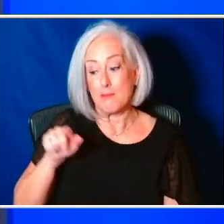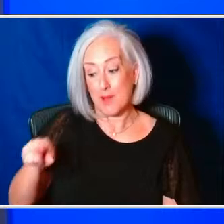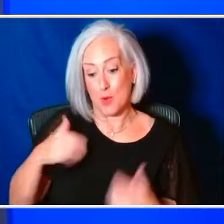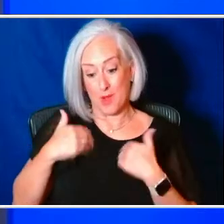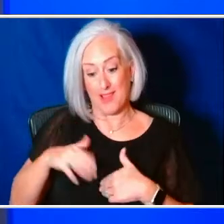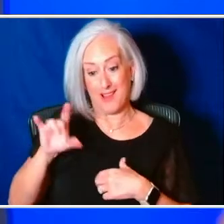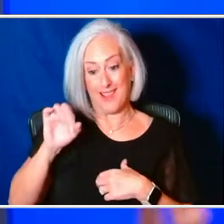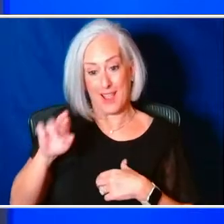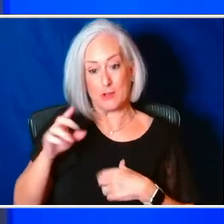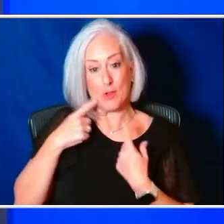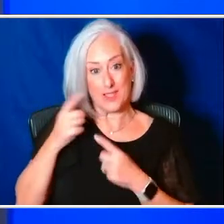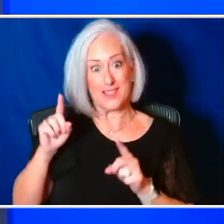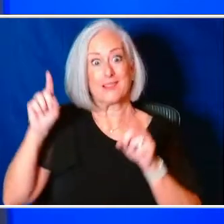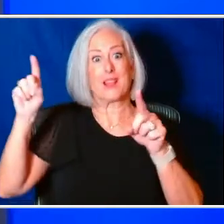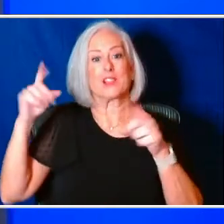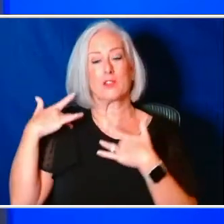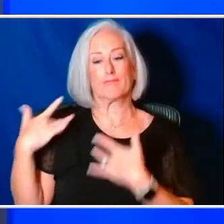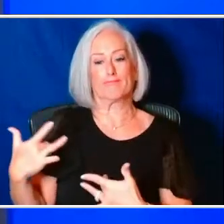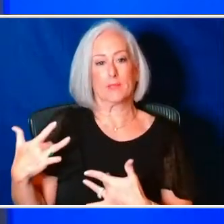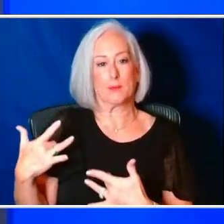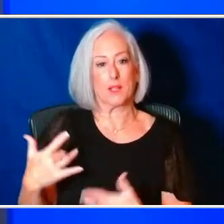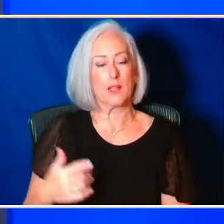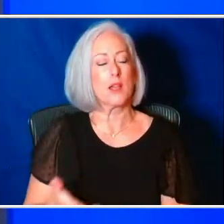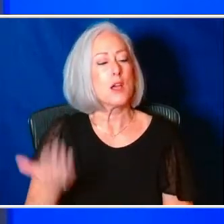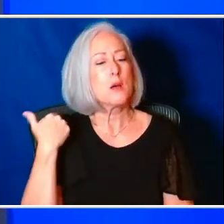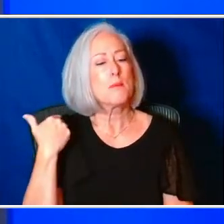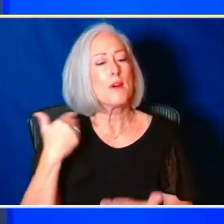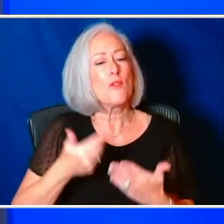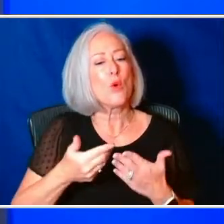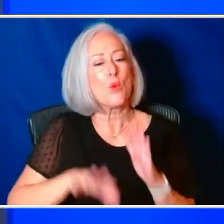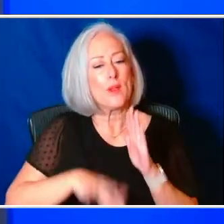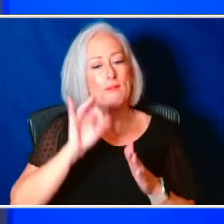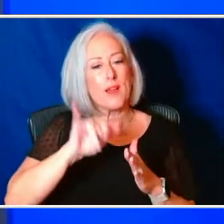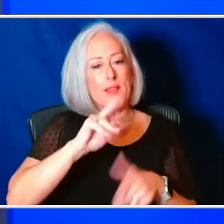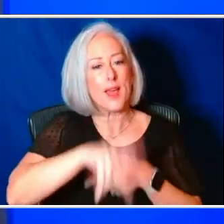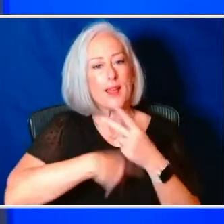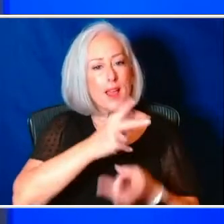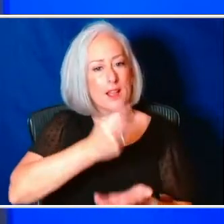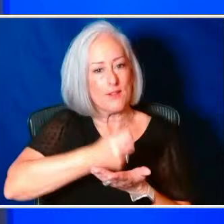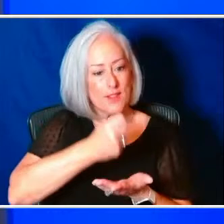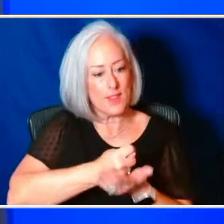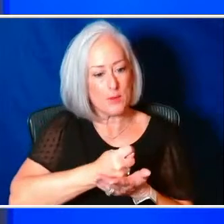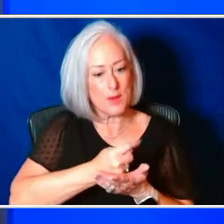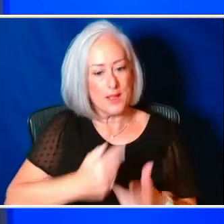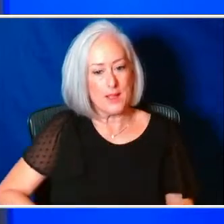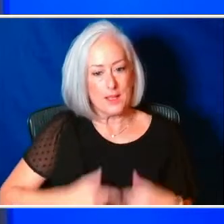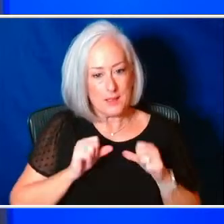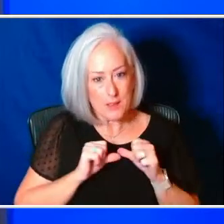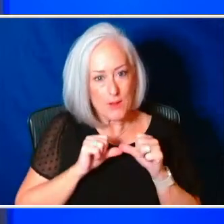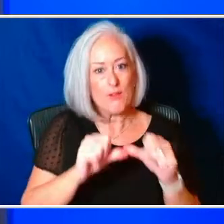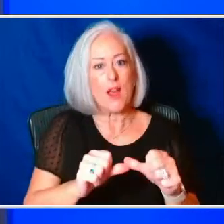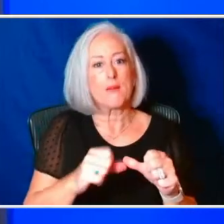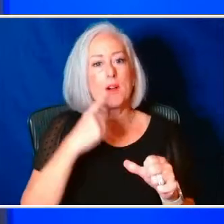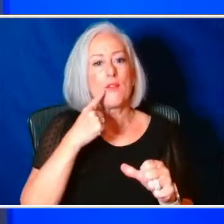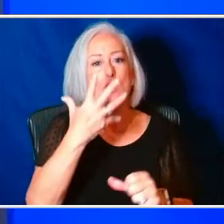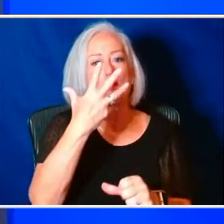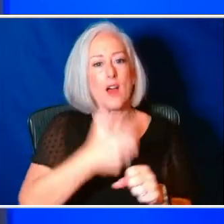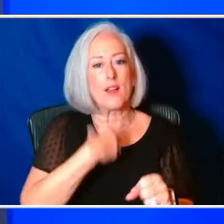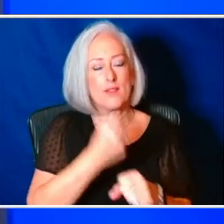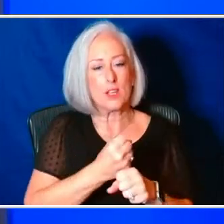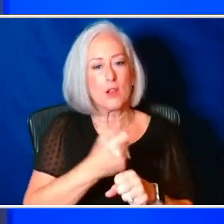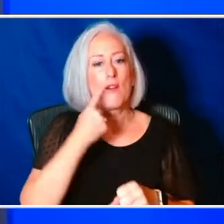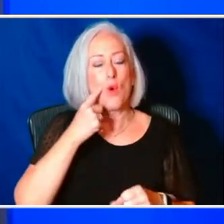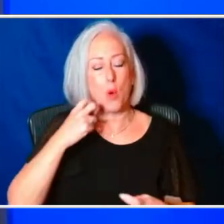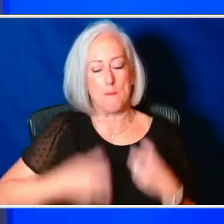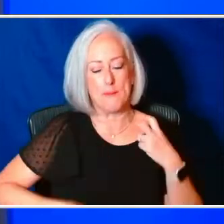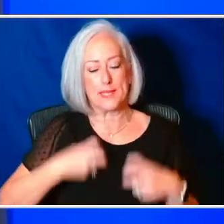the discovery of this type of therapy, the survival, the 5-year survival for metastatic disease stage 4 lung cancer was